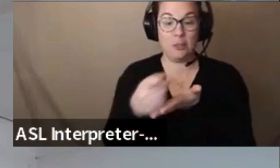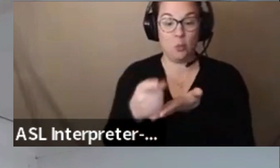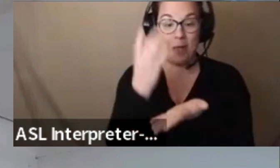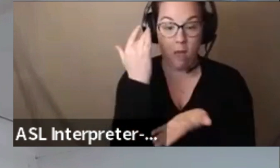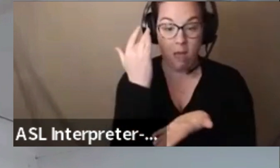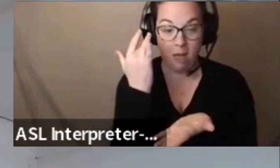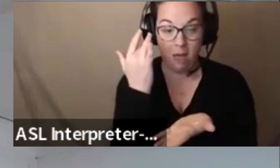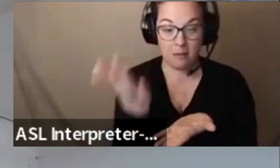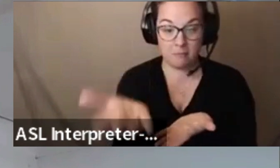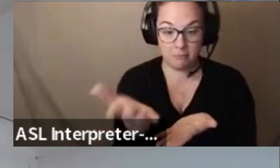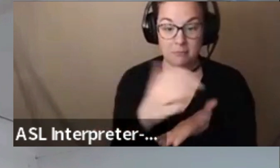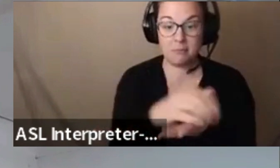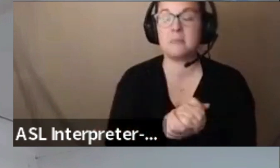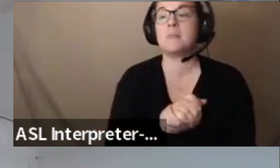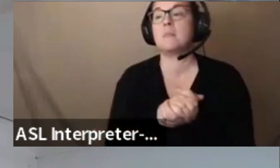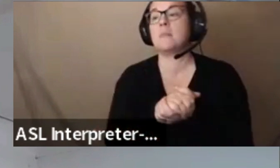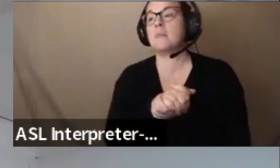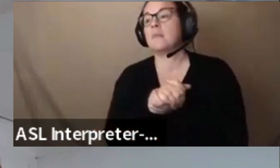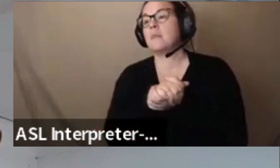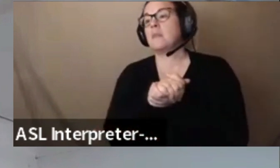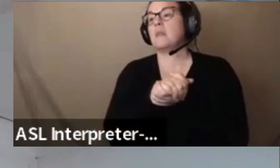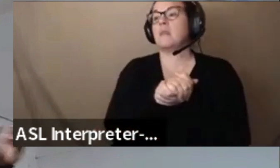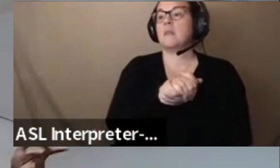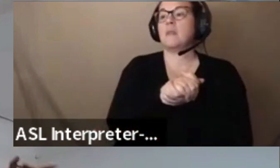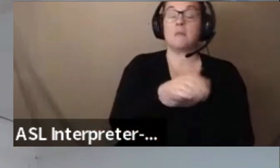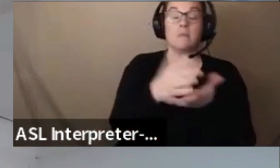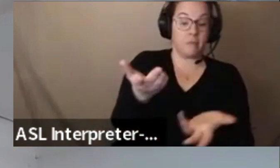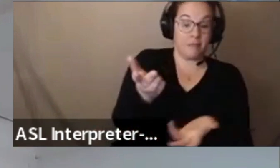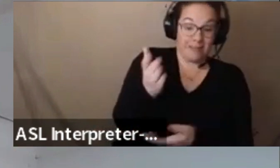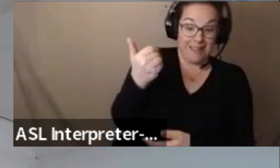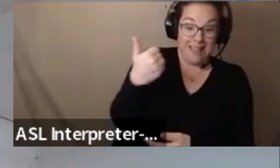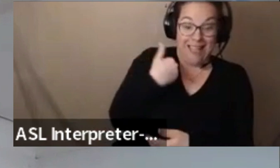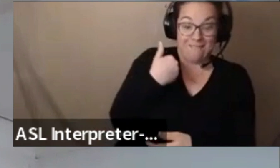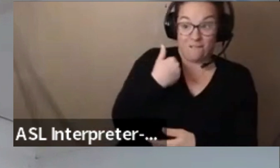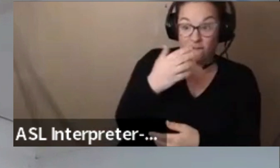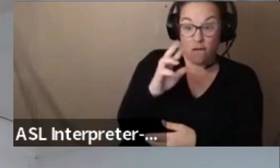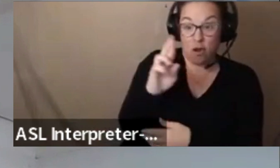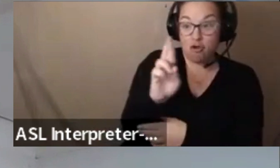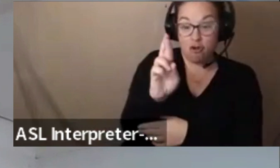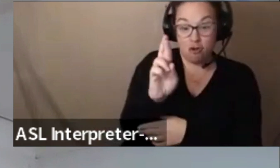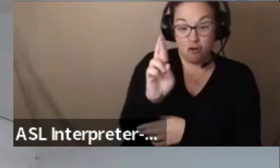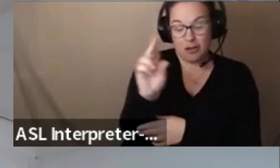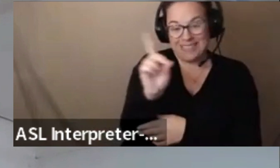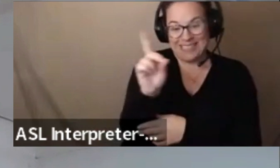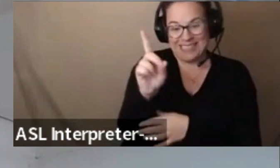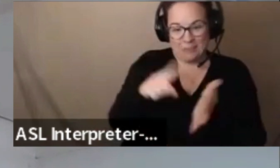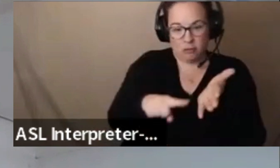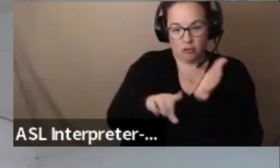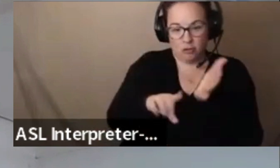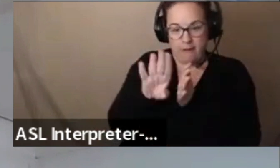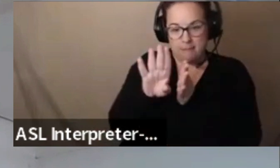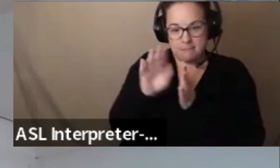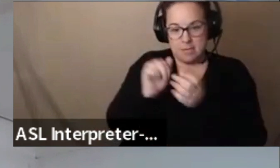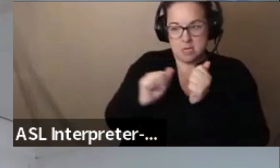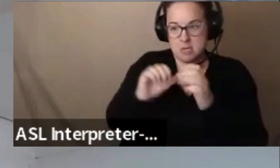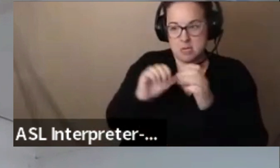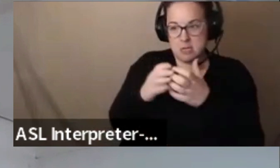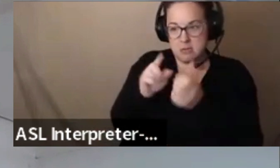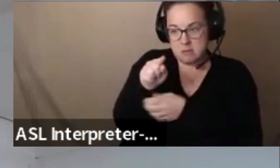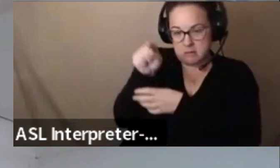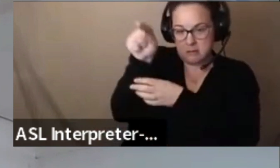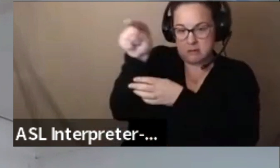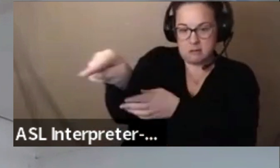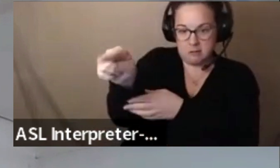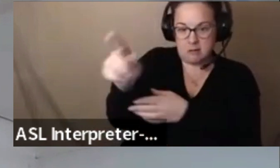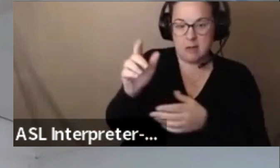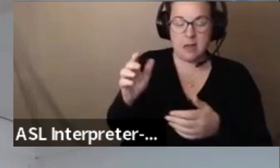I'm directing, is having an R&D over at the Nottingham Playhouse, and we're doing a sharing on